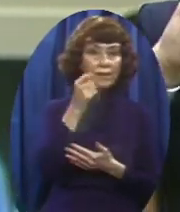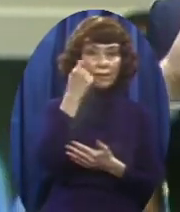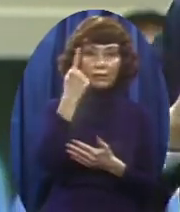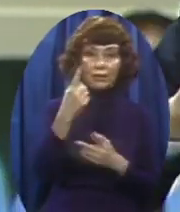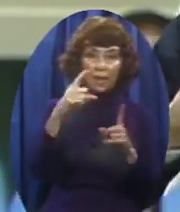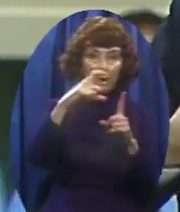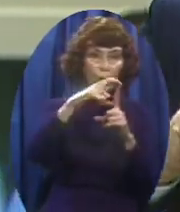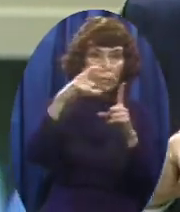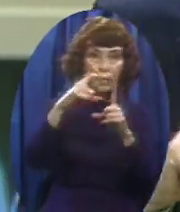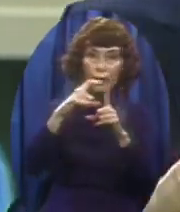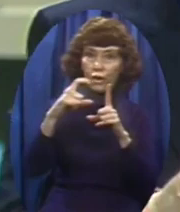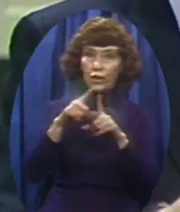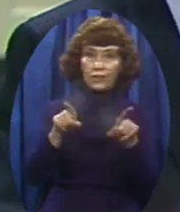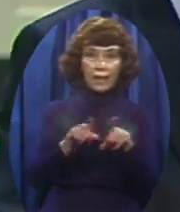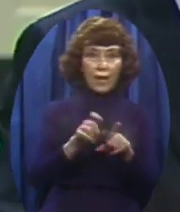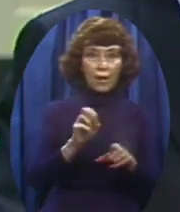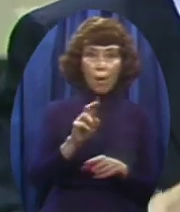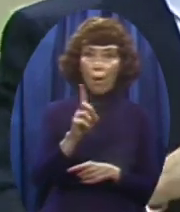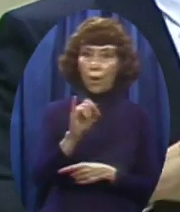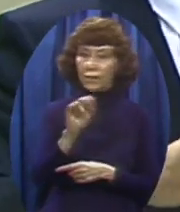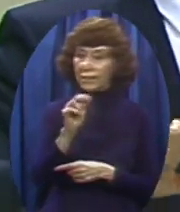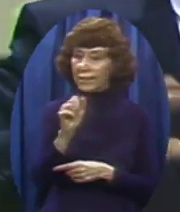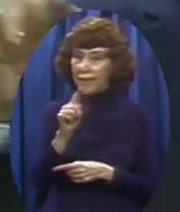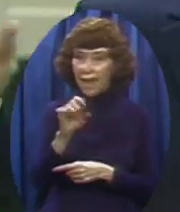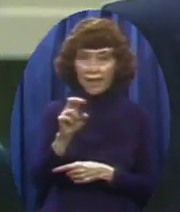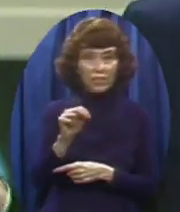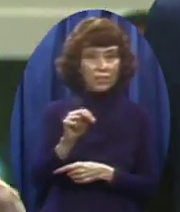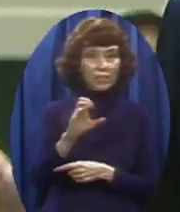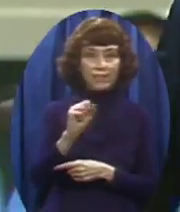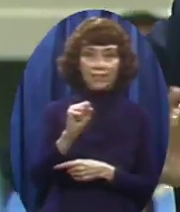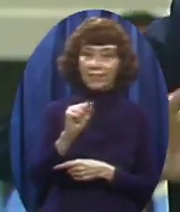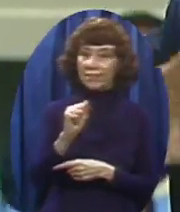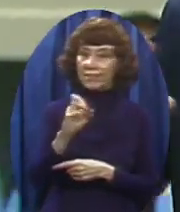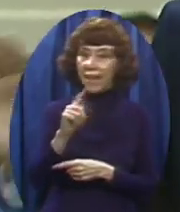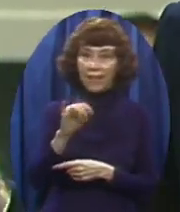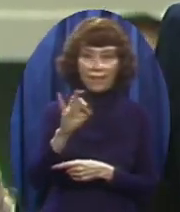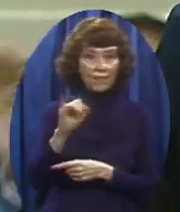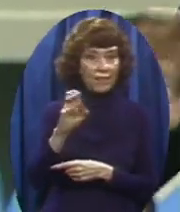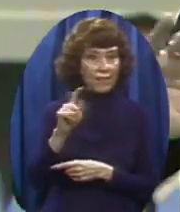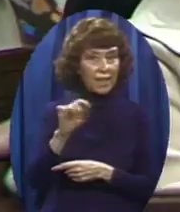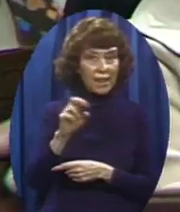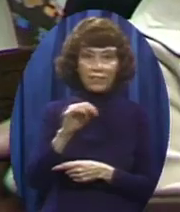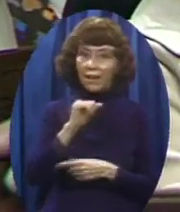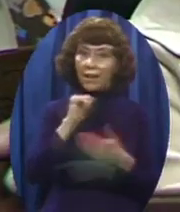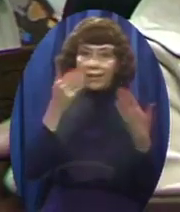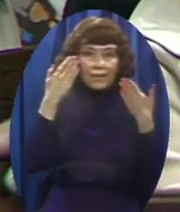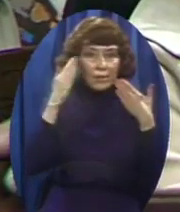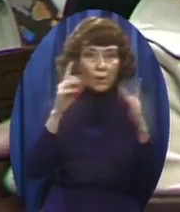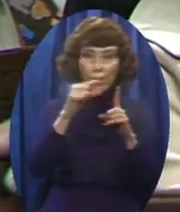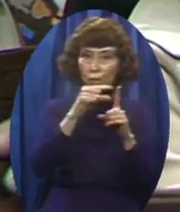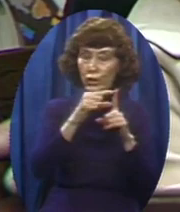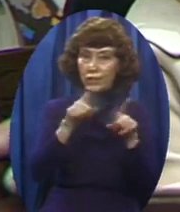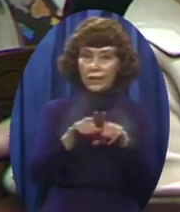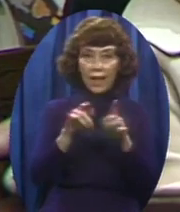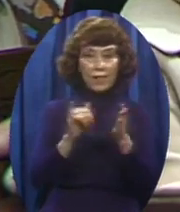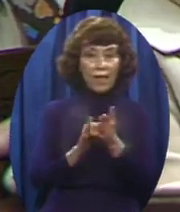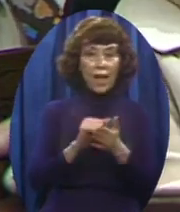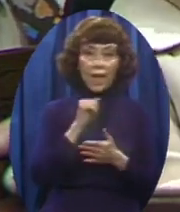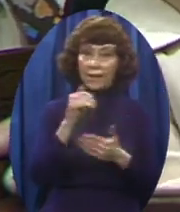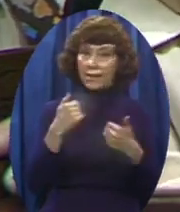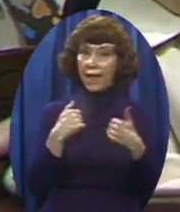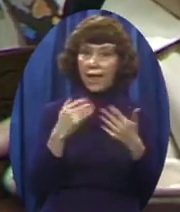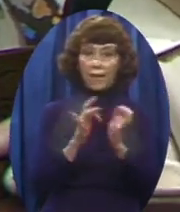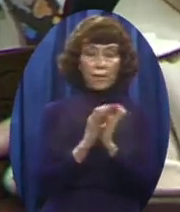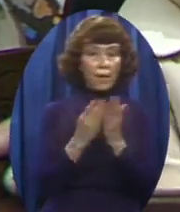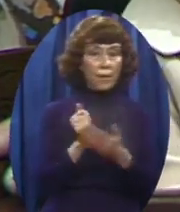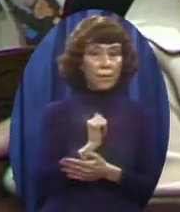foreordination, or ecclesiology. I didn't know any of those words. I didn't know any verses. I didn't know any Bible. if you had wanted to debate with